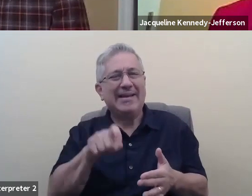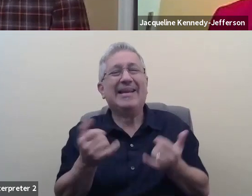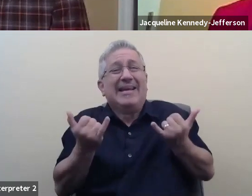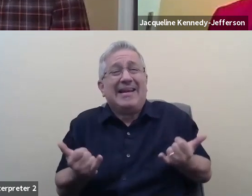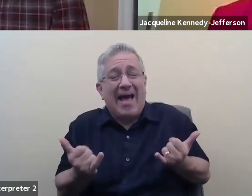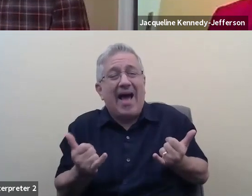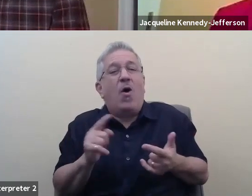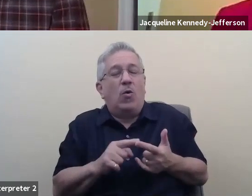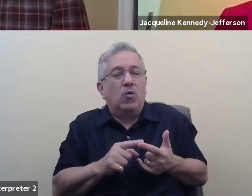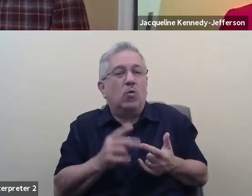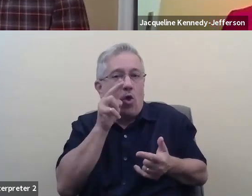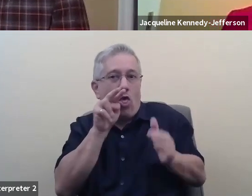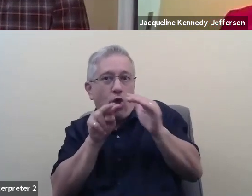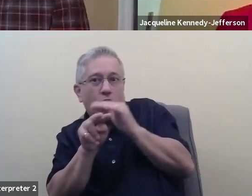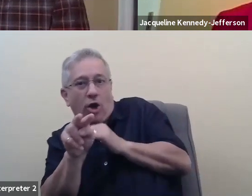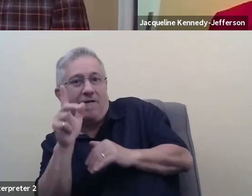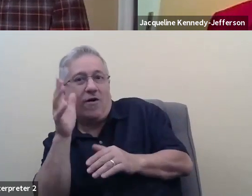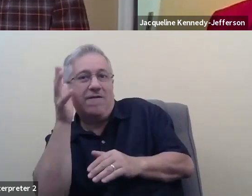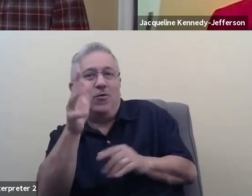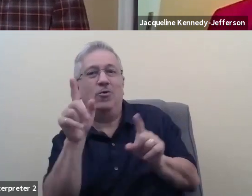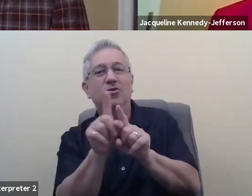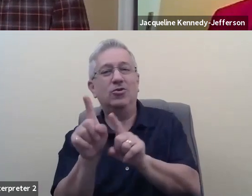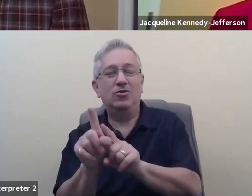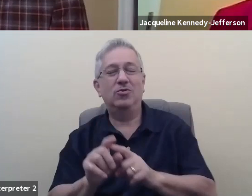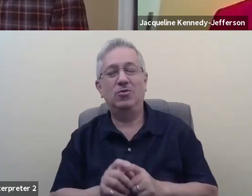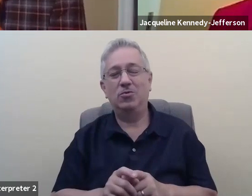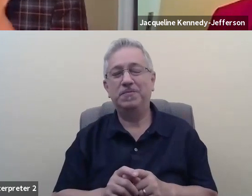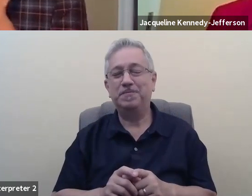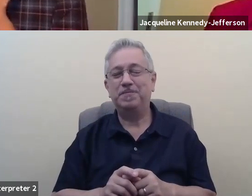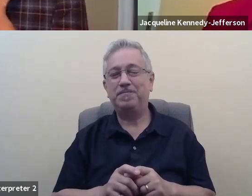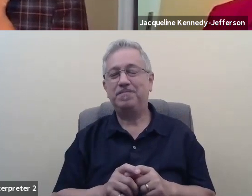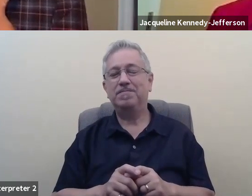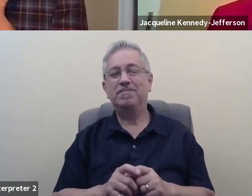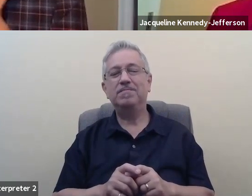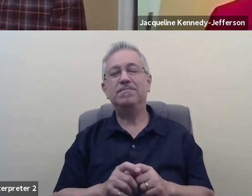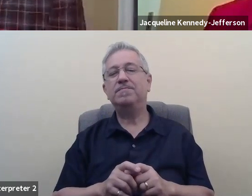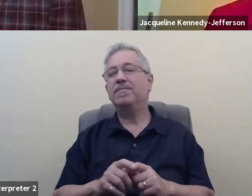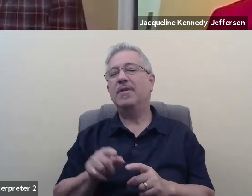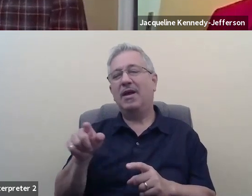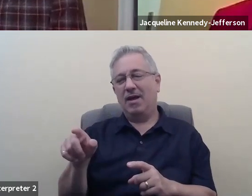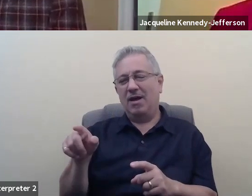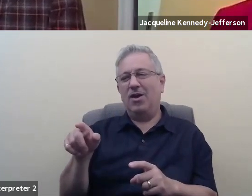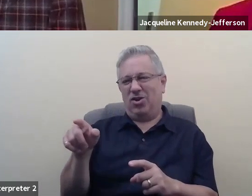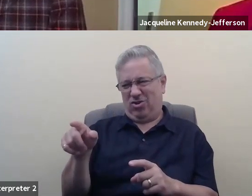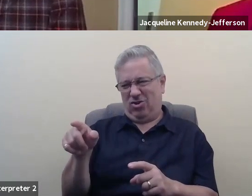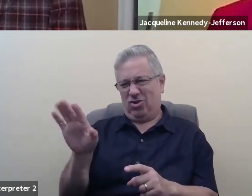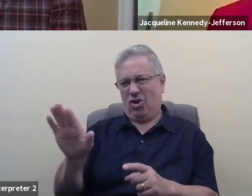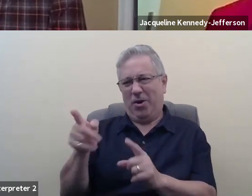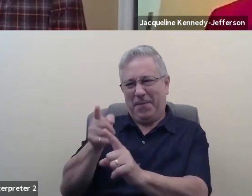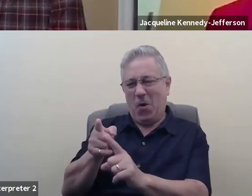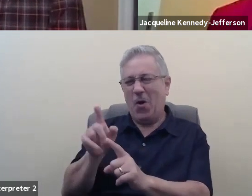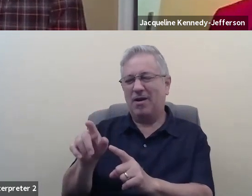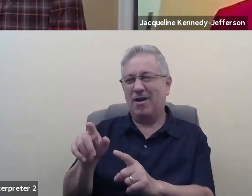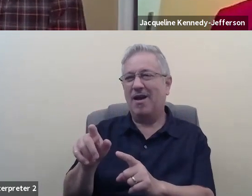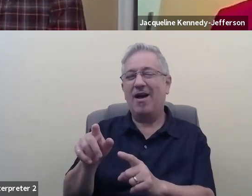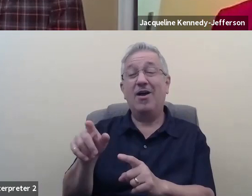Yeah, so Desiree too, I think actually seeing Alicia yesterday. I hadn't seen